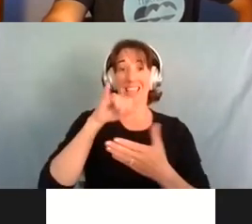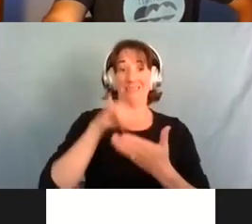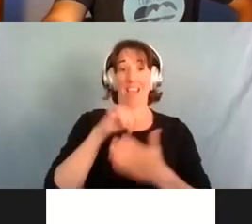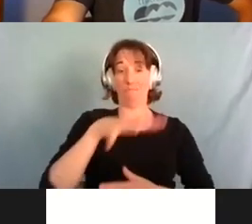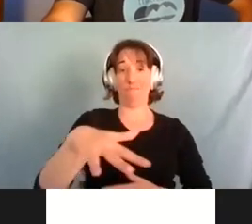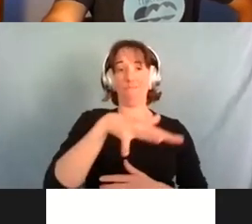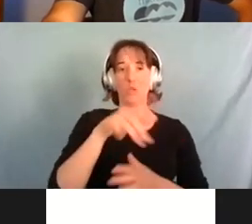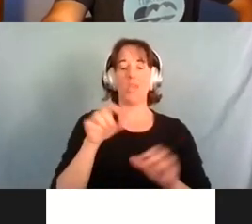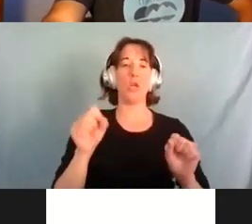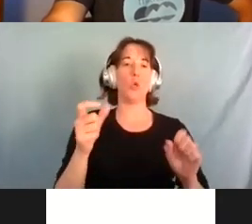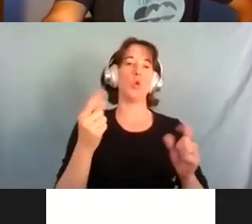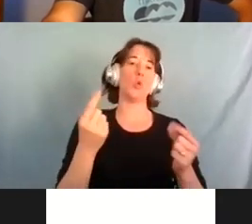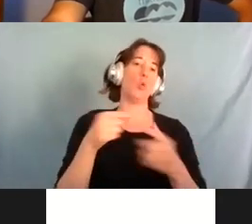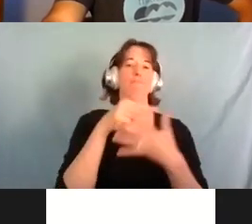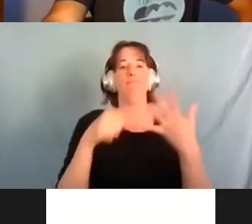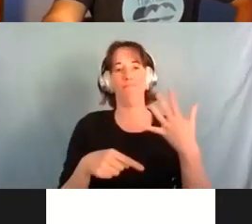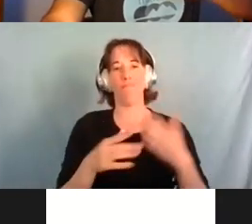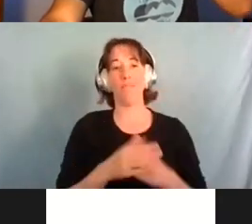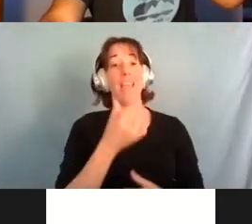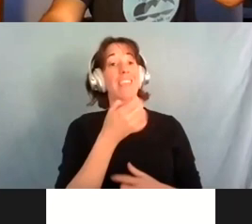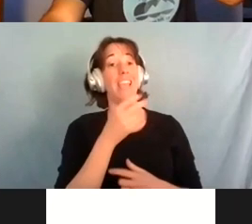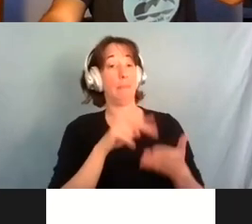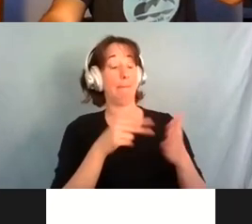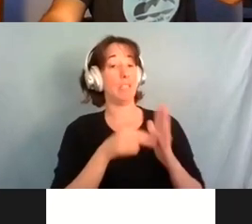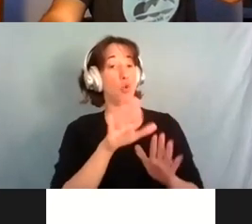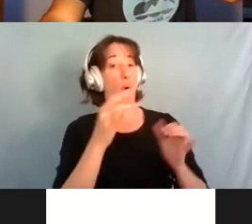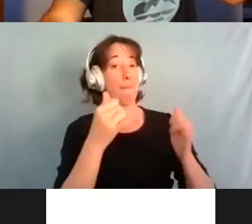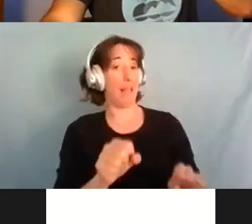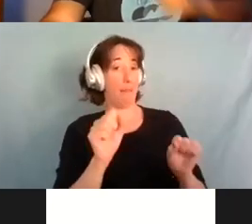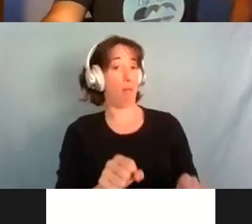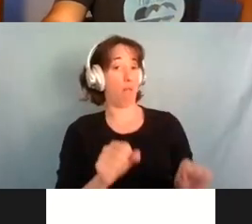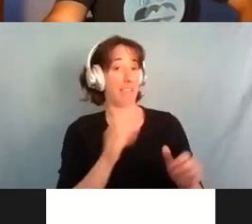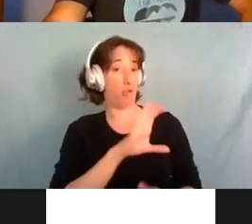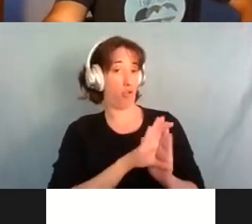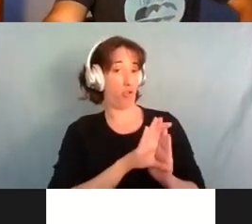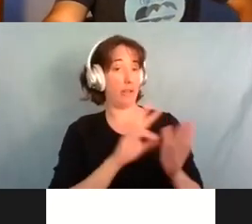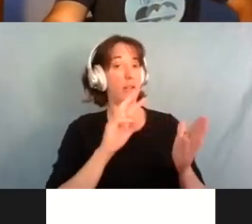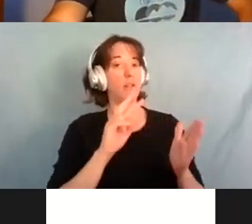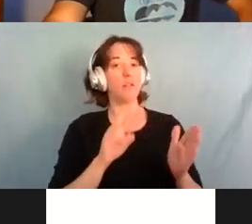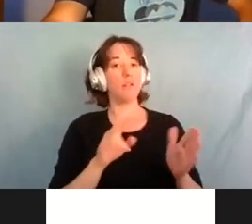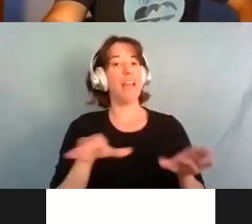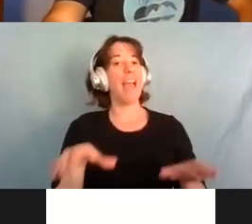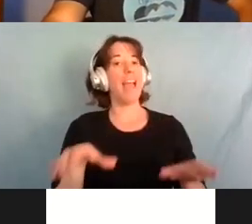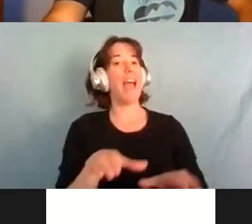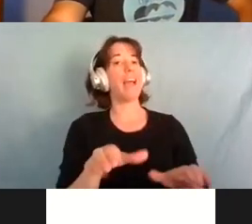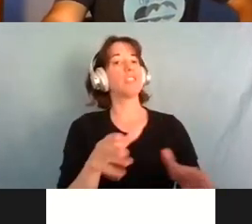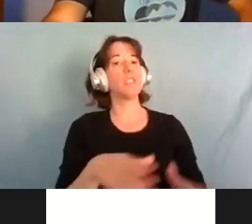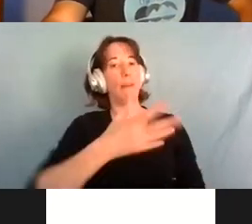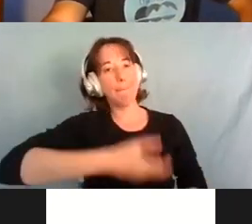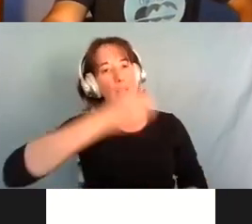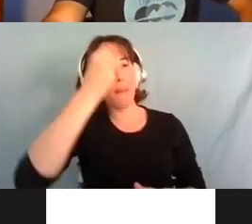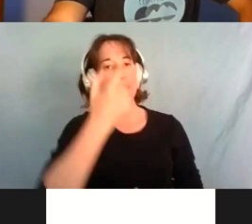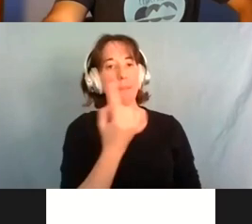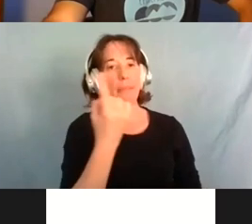like reloading your gun or picking up an item, shooting, whatever, walking around. Yes, yes. Observation is what you see on your screen